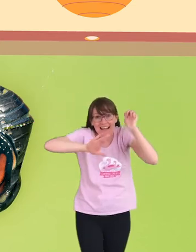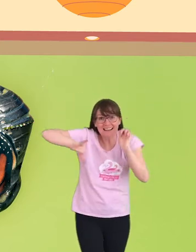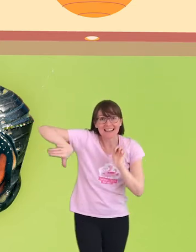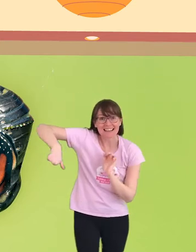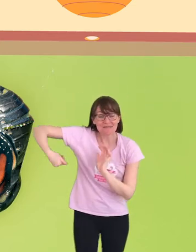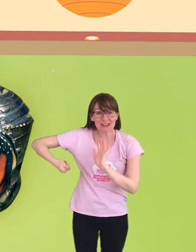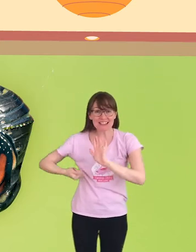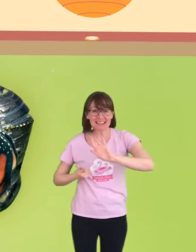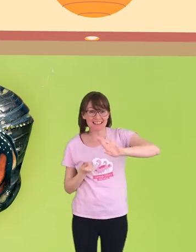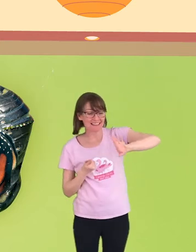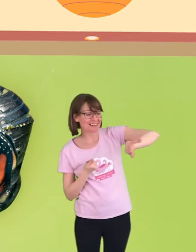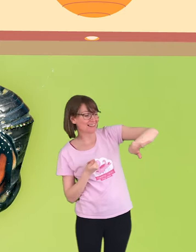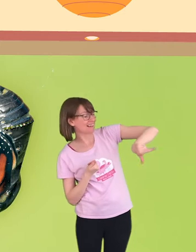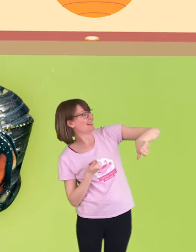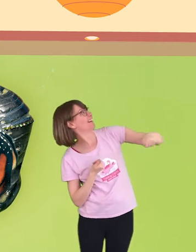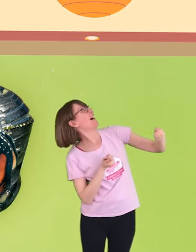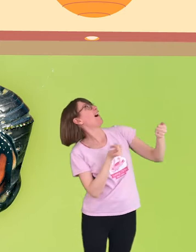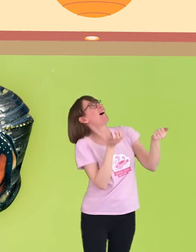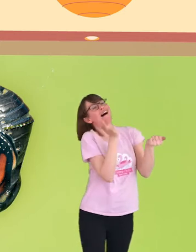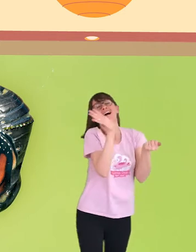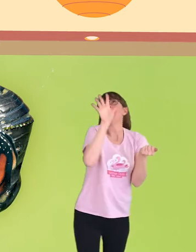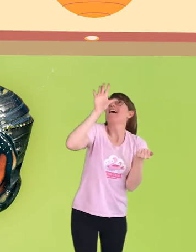That's it, keep reaching.